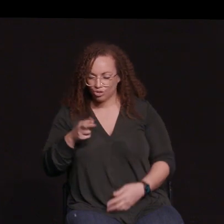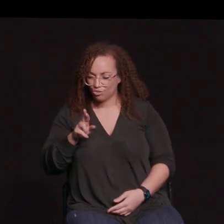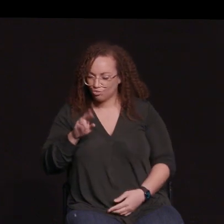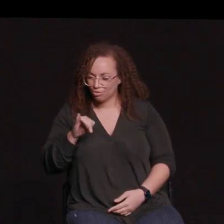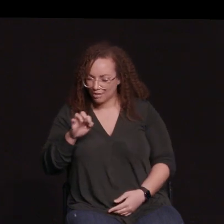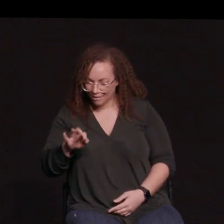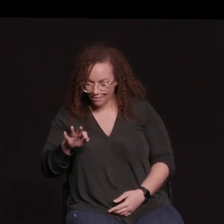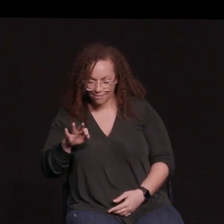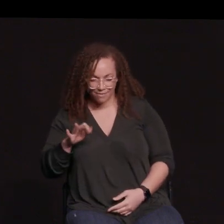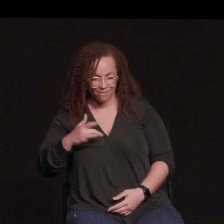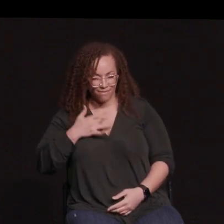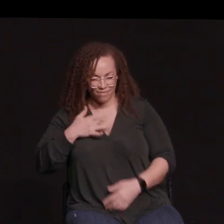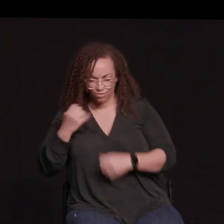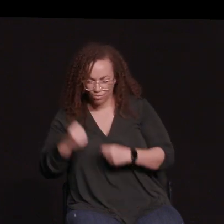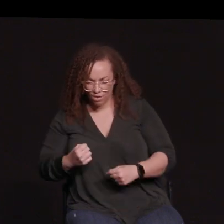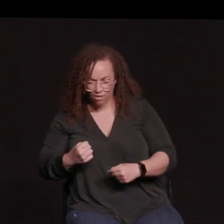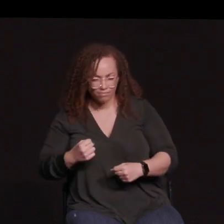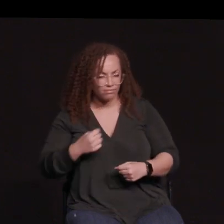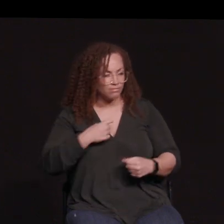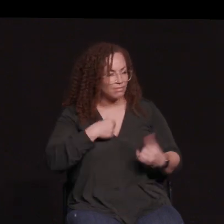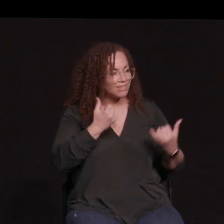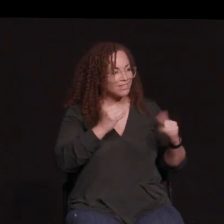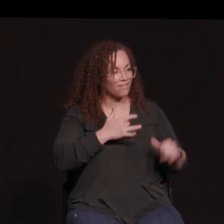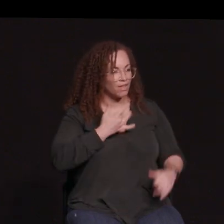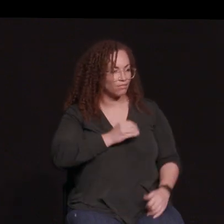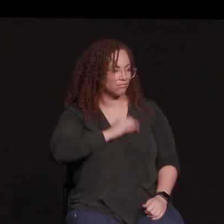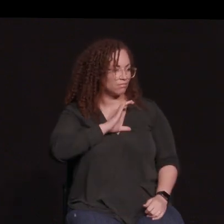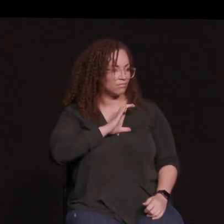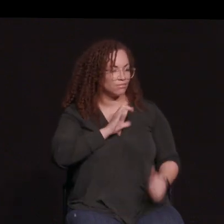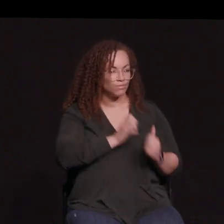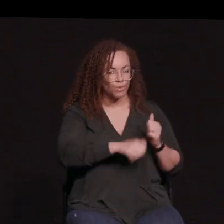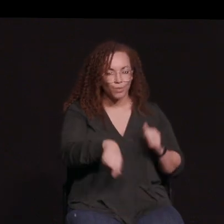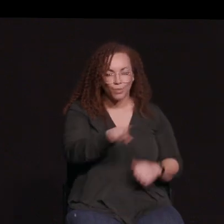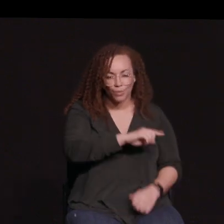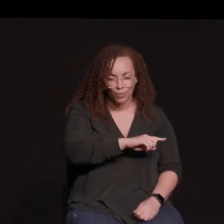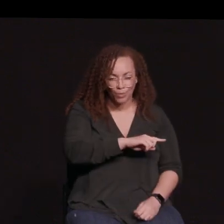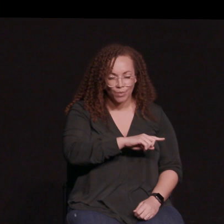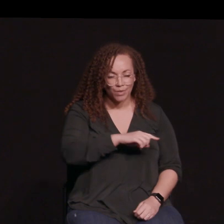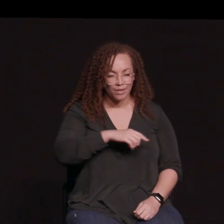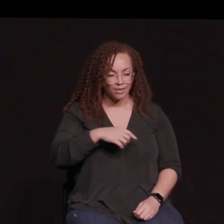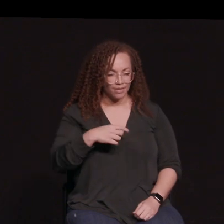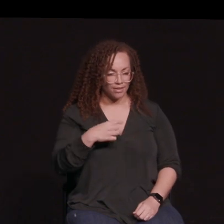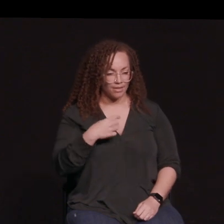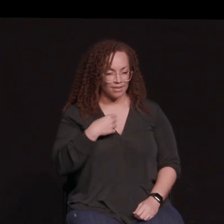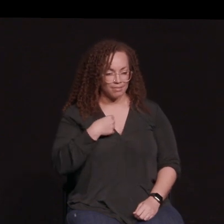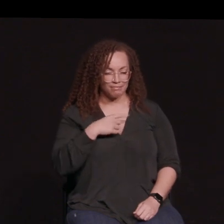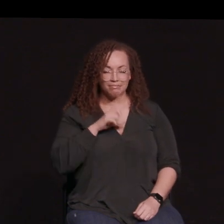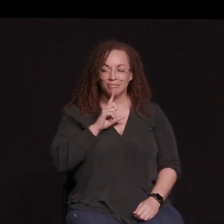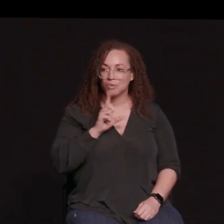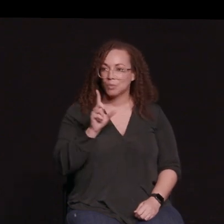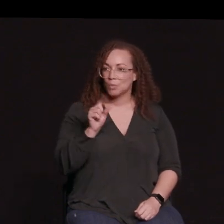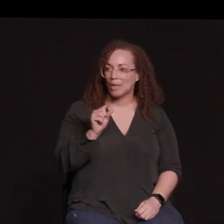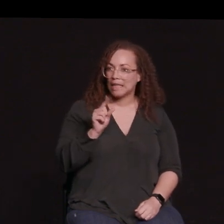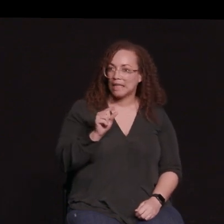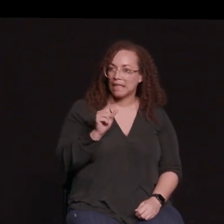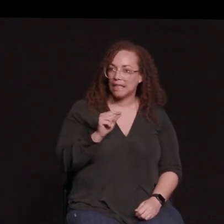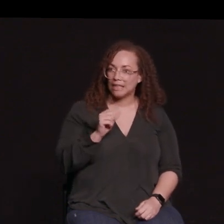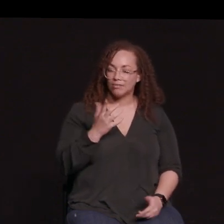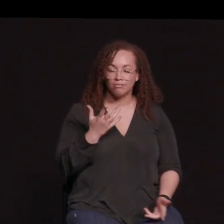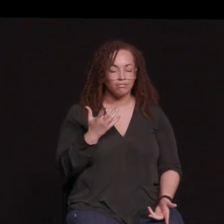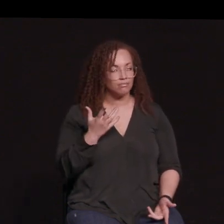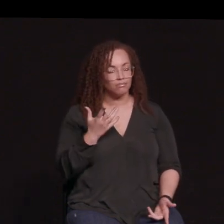feel full among you all. My 21-year-old self is in delightful